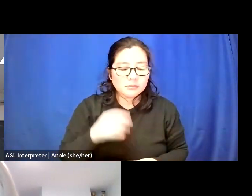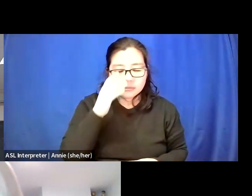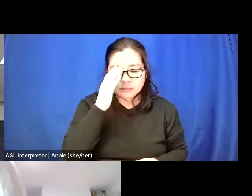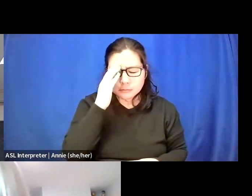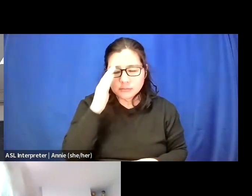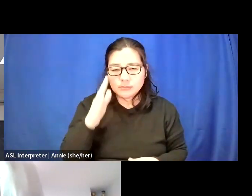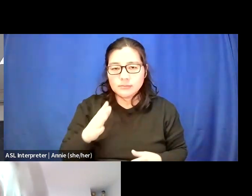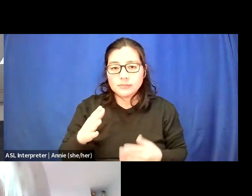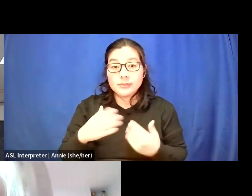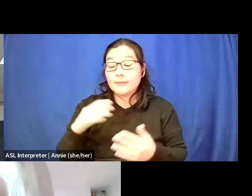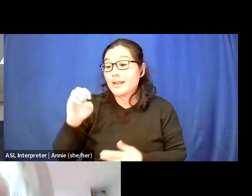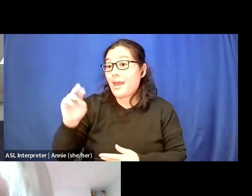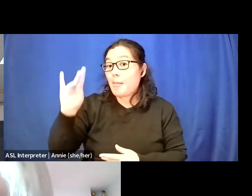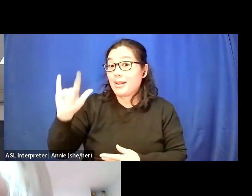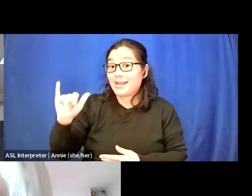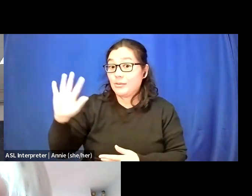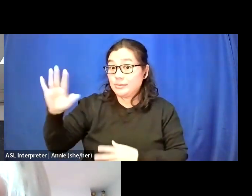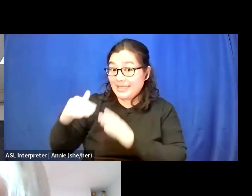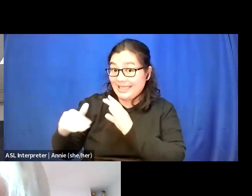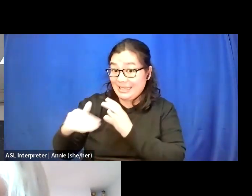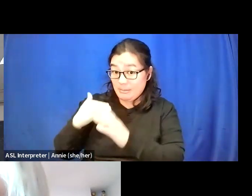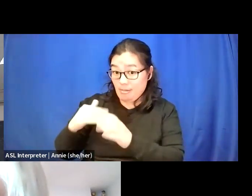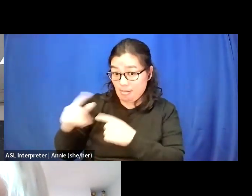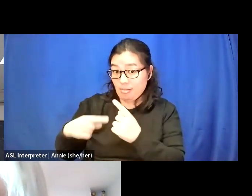Emily's email about it, they're saying that